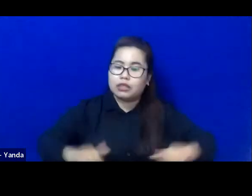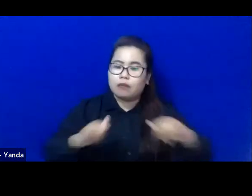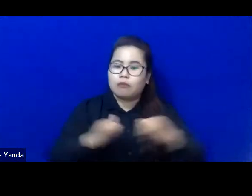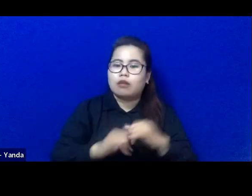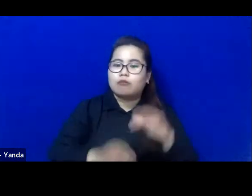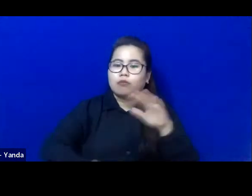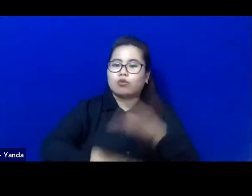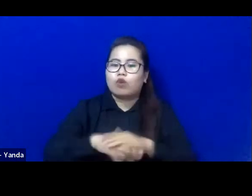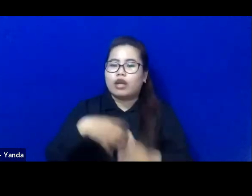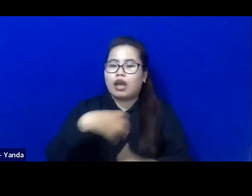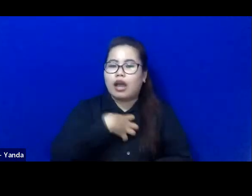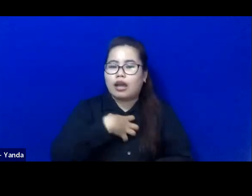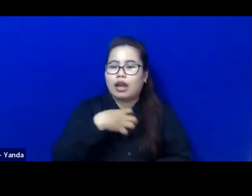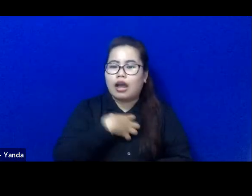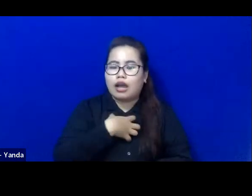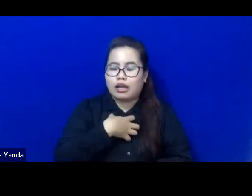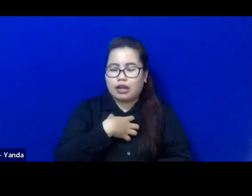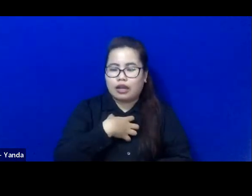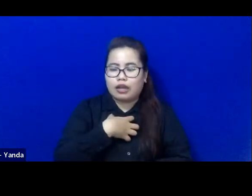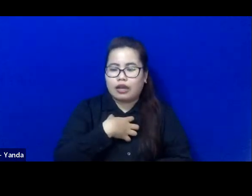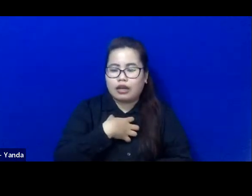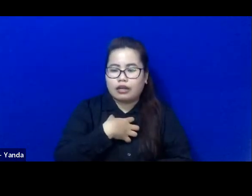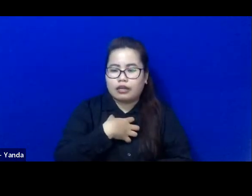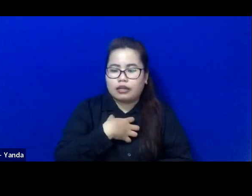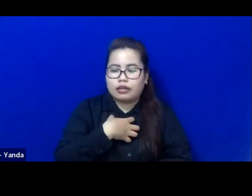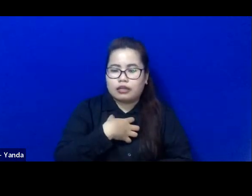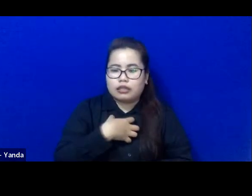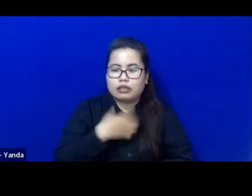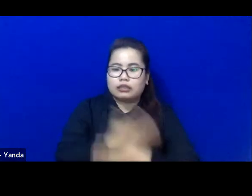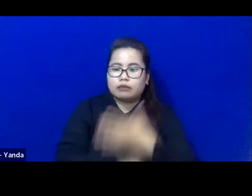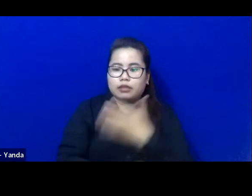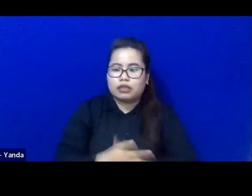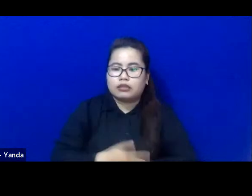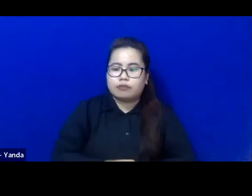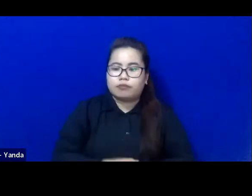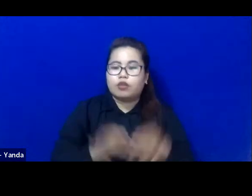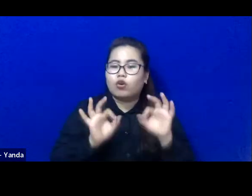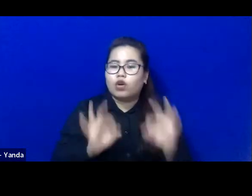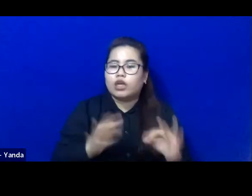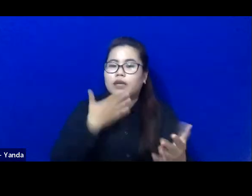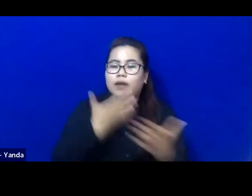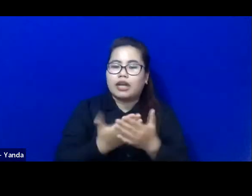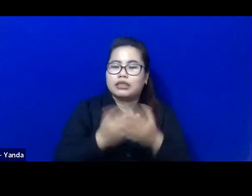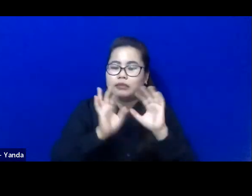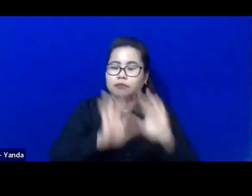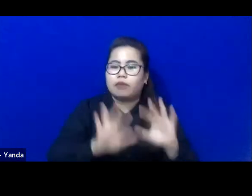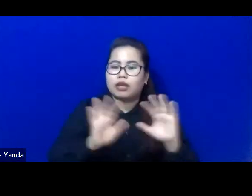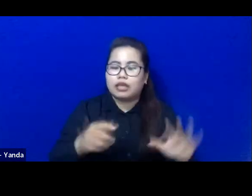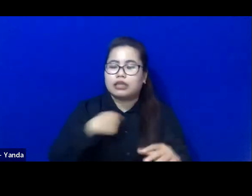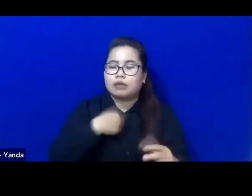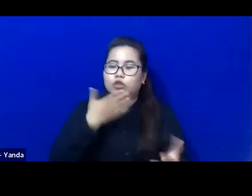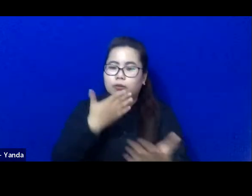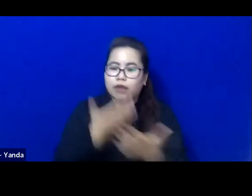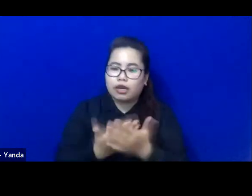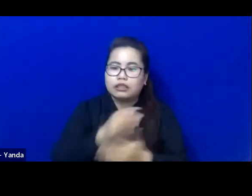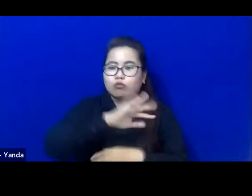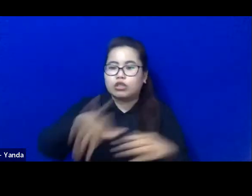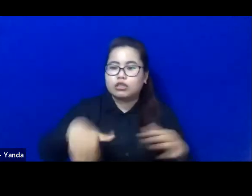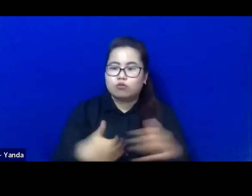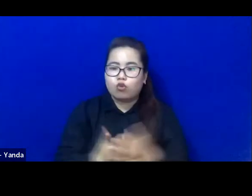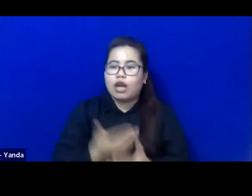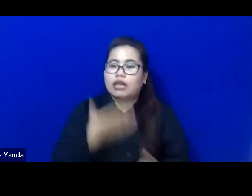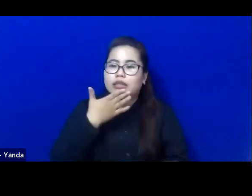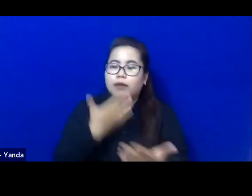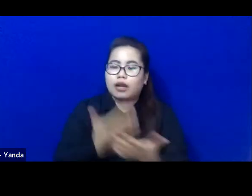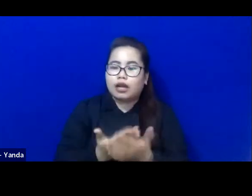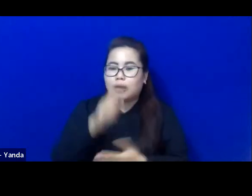disabilities. Thank you so much. I cannot say how thankful I am, and also the rest of the committee, for Joe, Pak Hans, Ibu